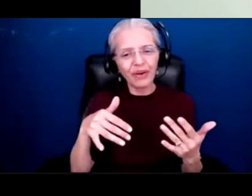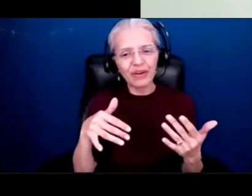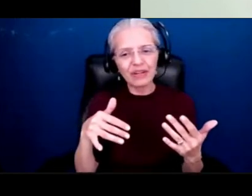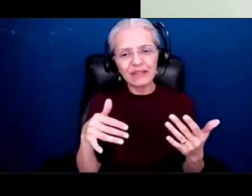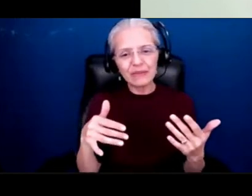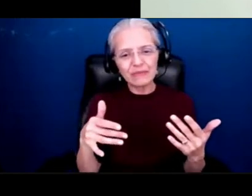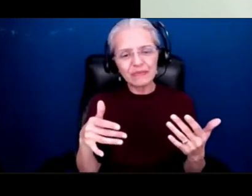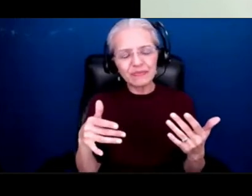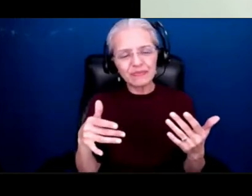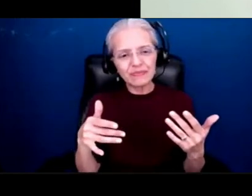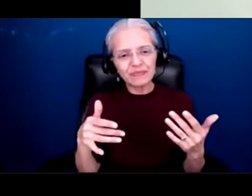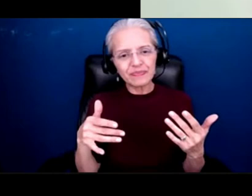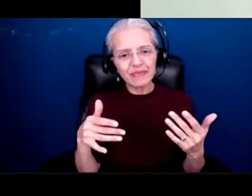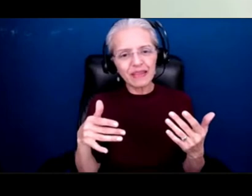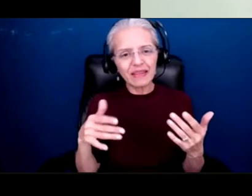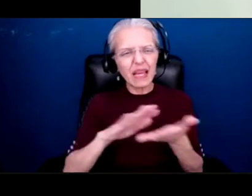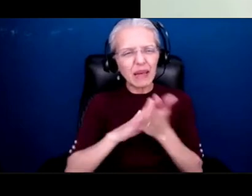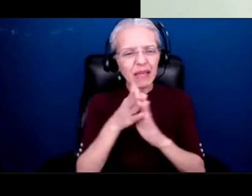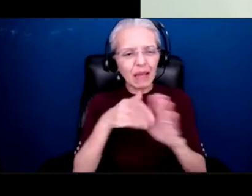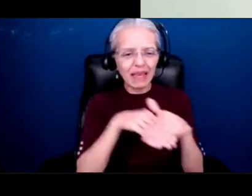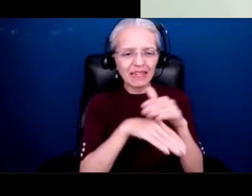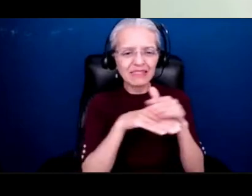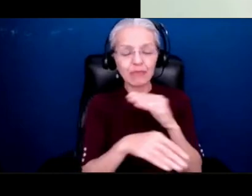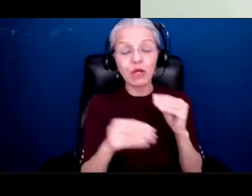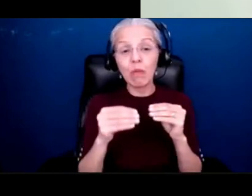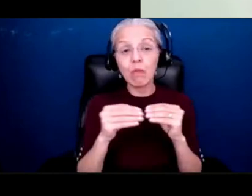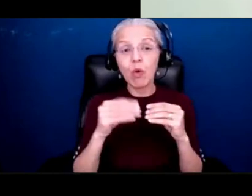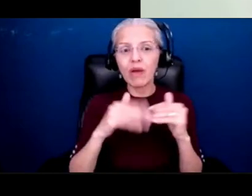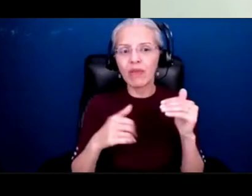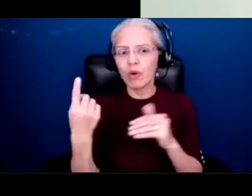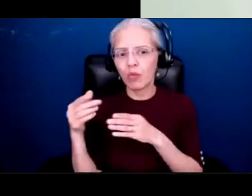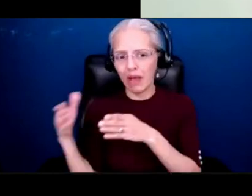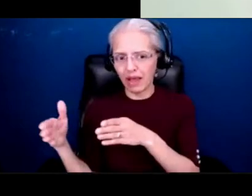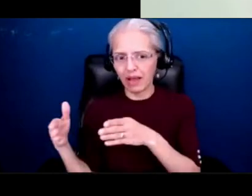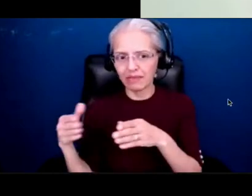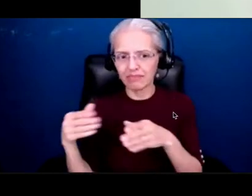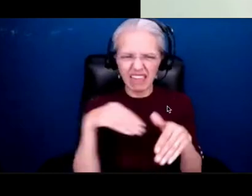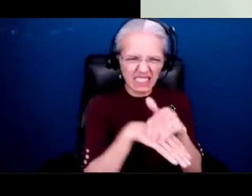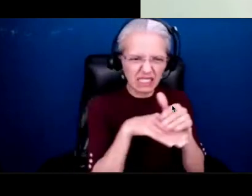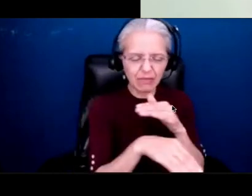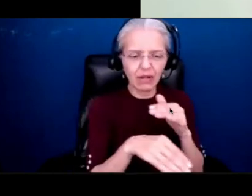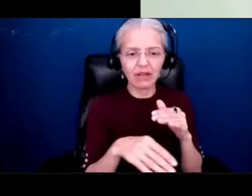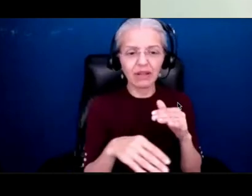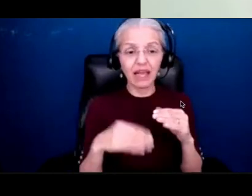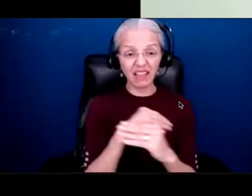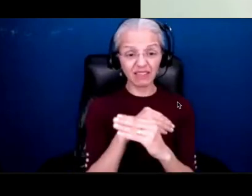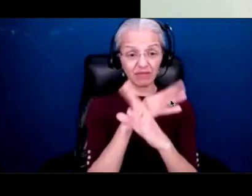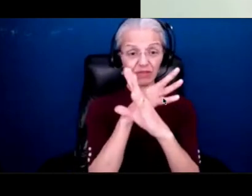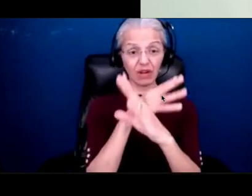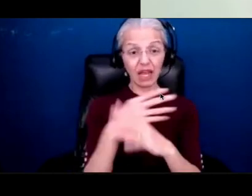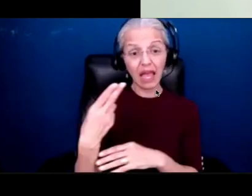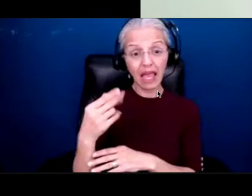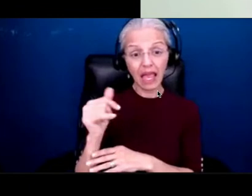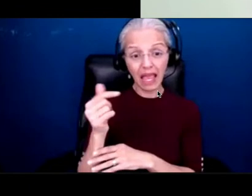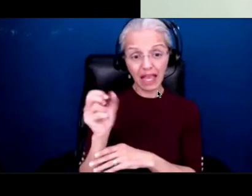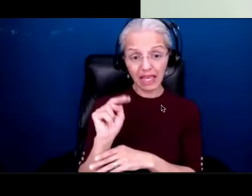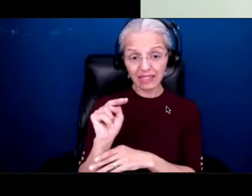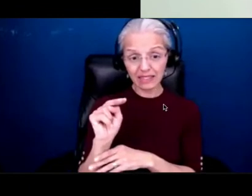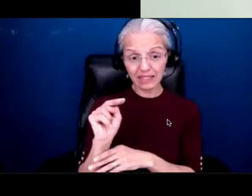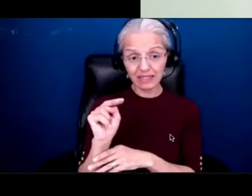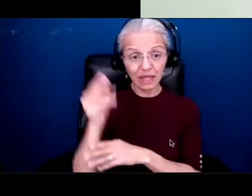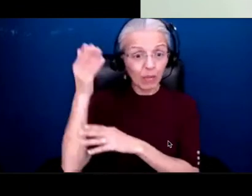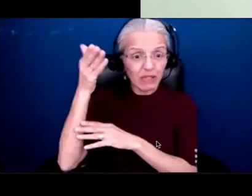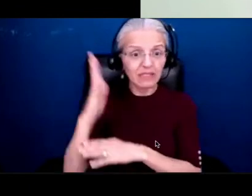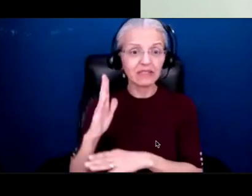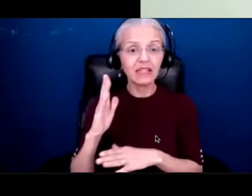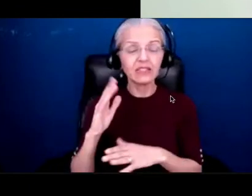and being accessible in more ways than one. And it's now these virtual Hagen Center speakers have been amazing